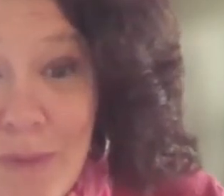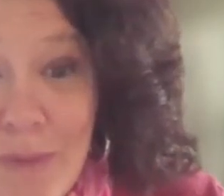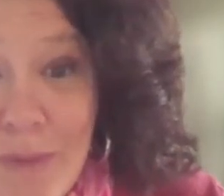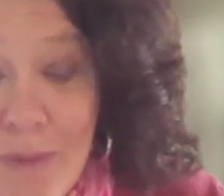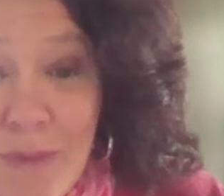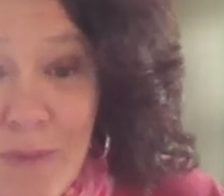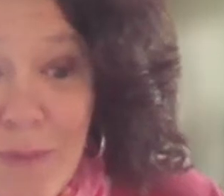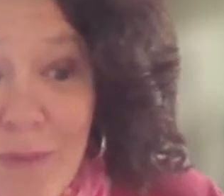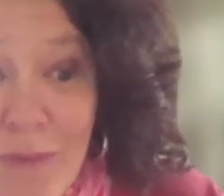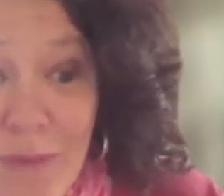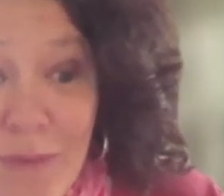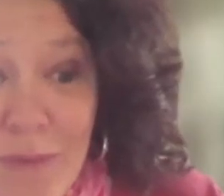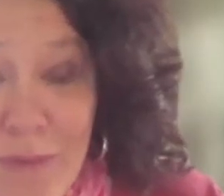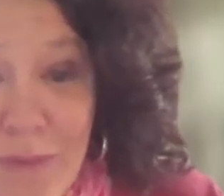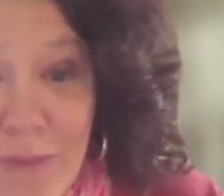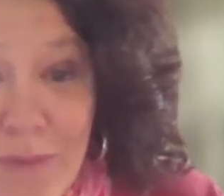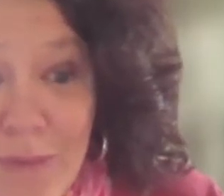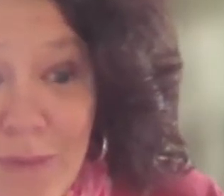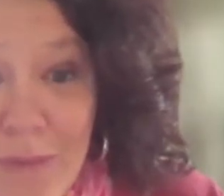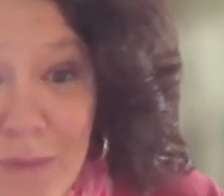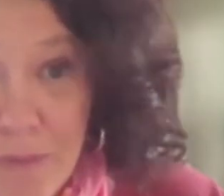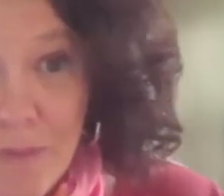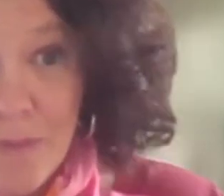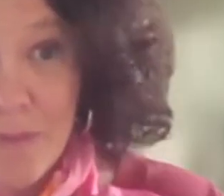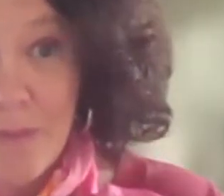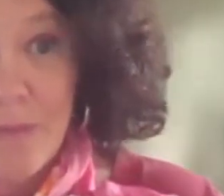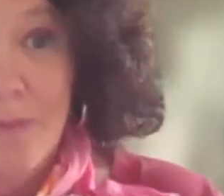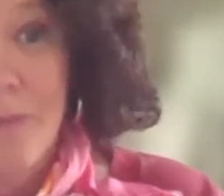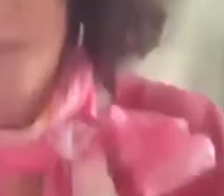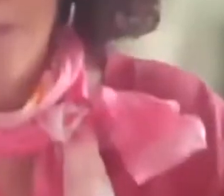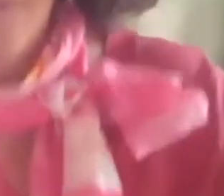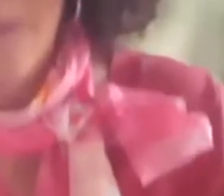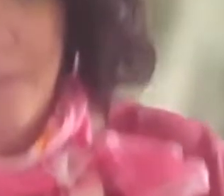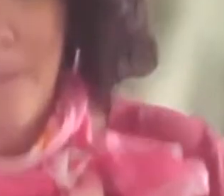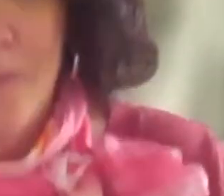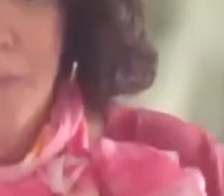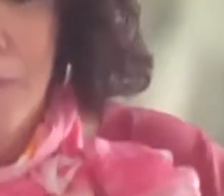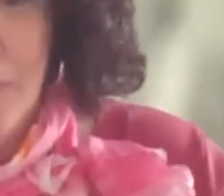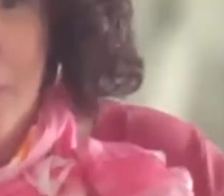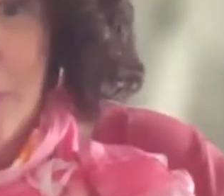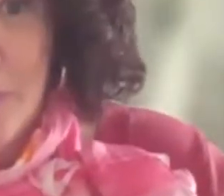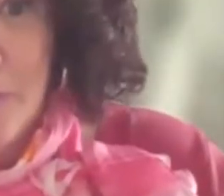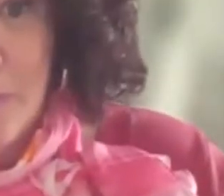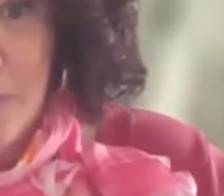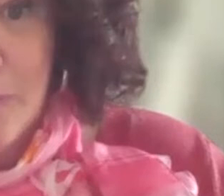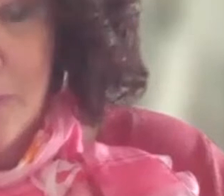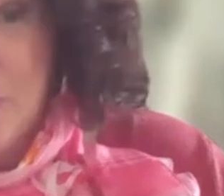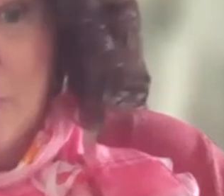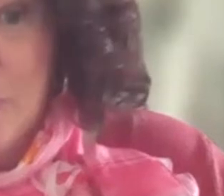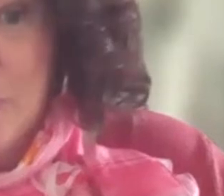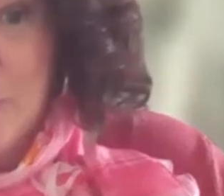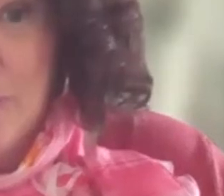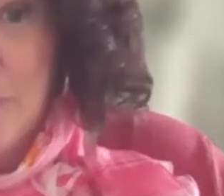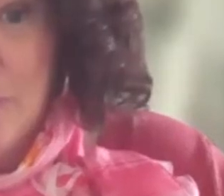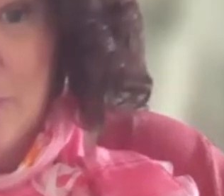thank you so much for this, Chris. I really appreciate you raising this question, and I realize now that I didn't spend